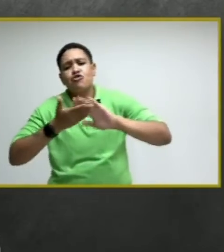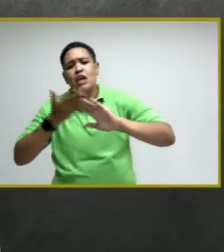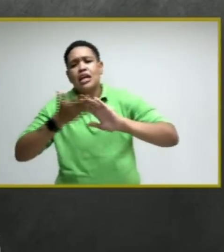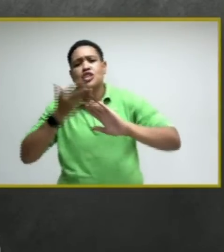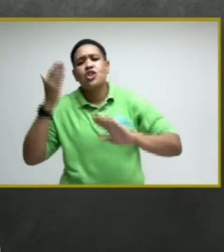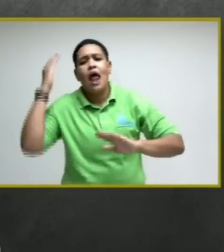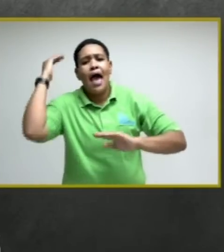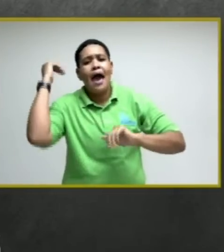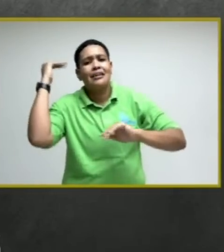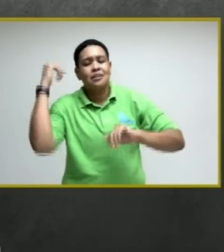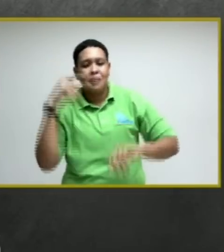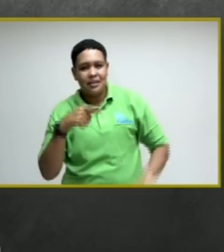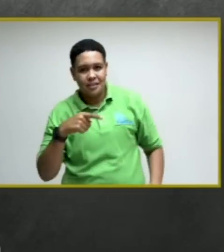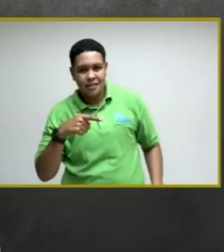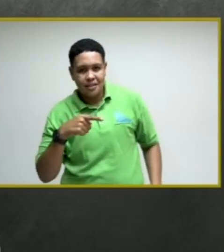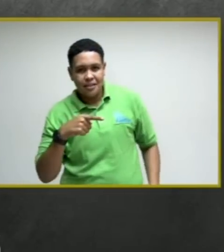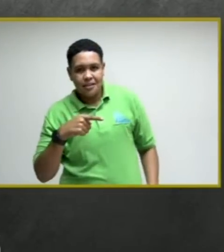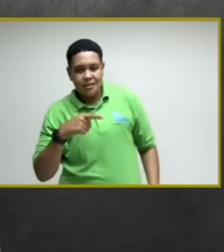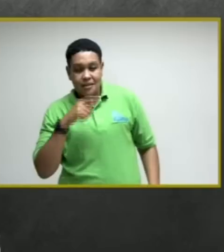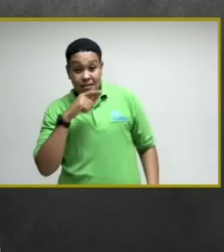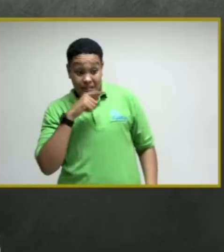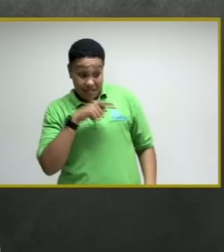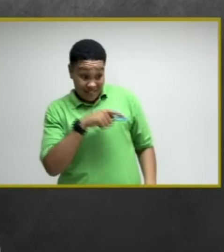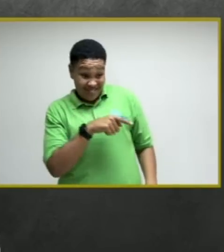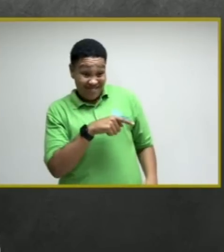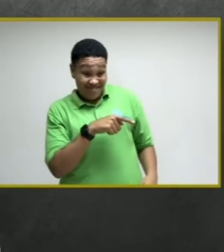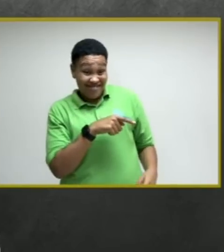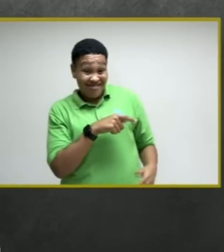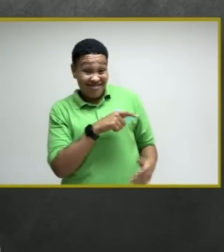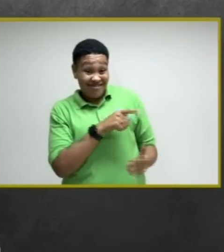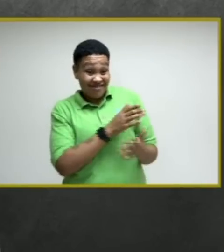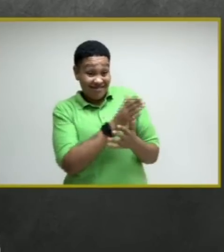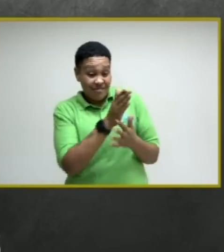aspects of the vaccination program,